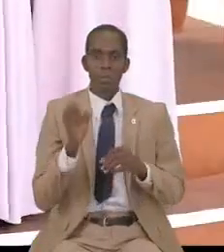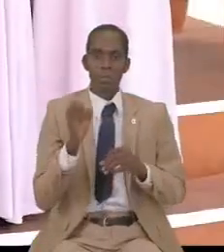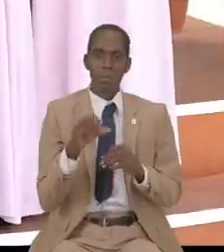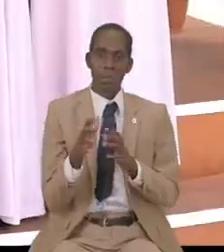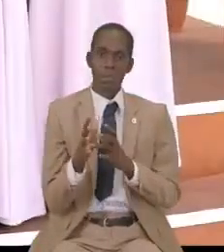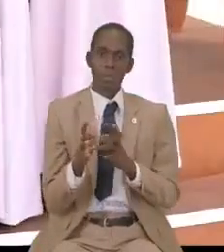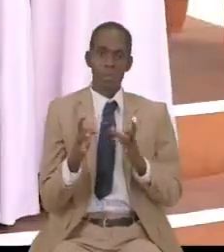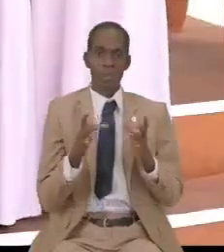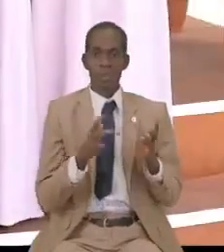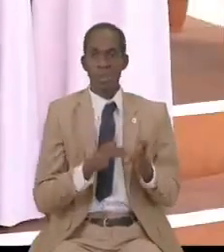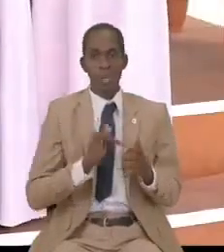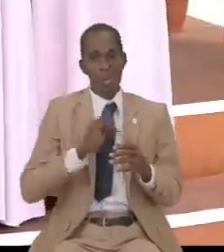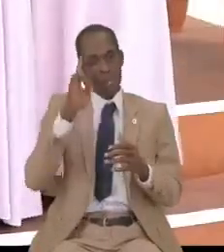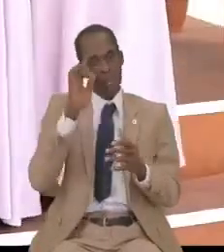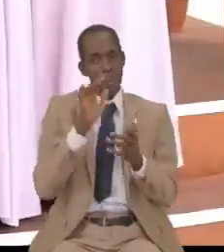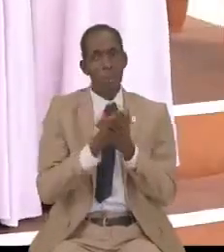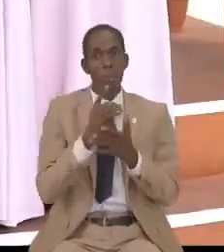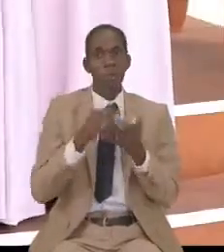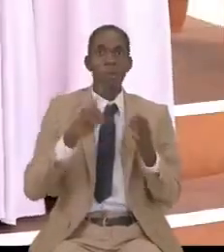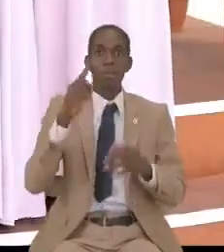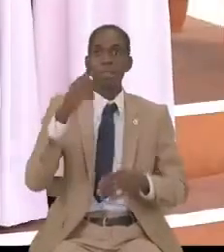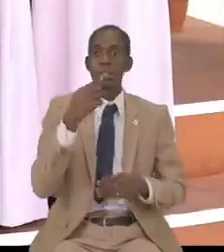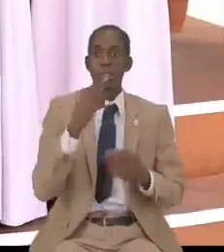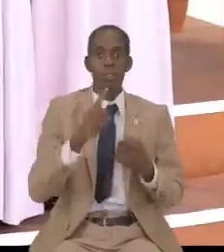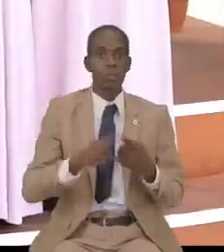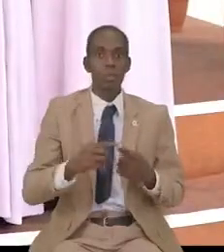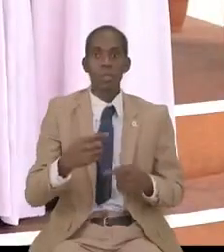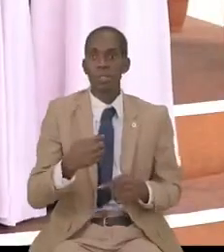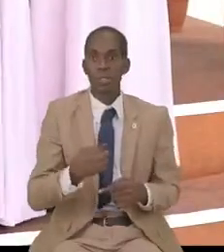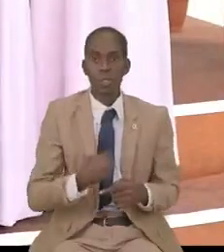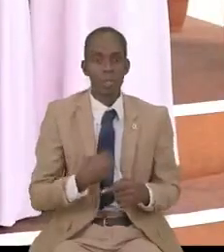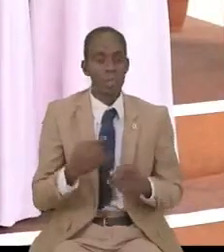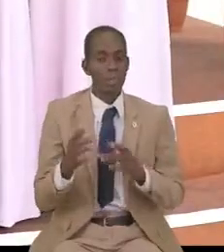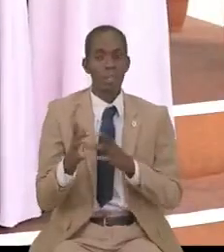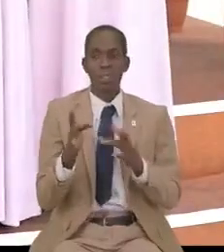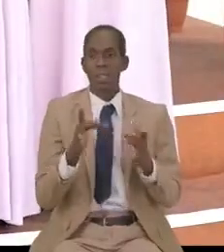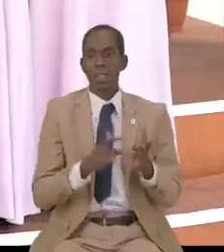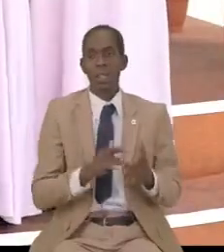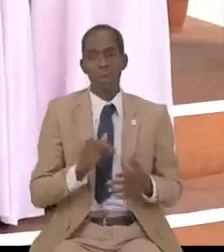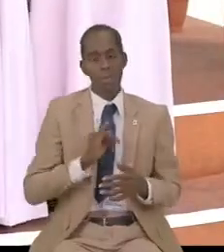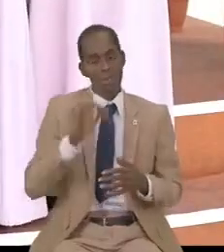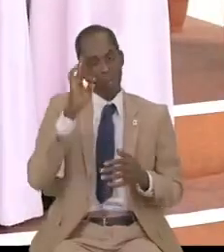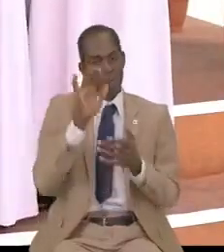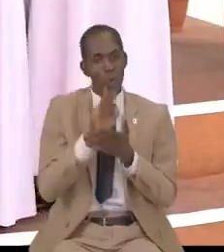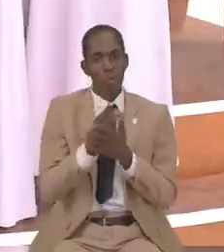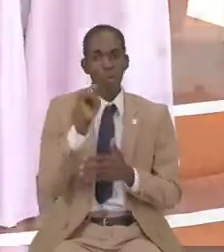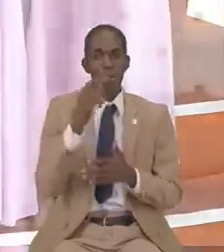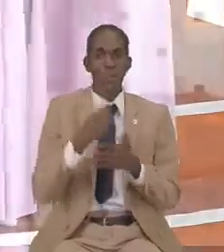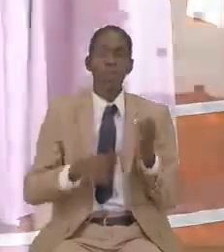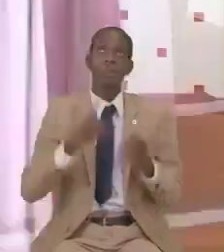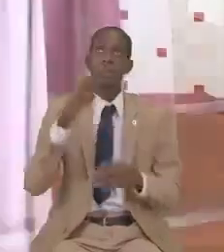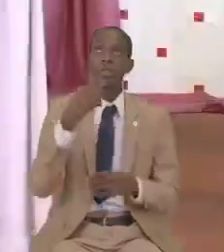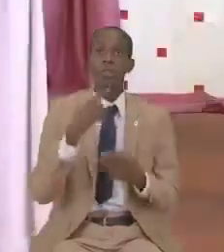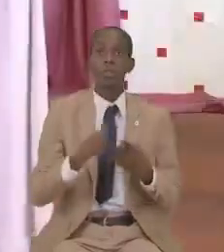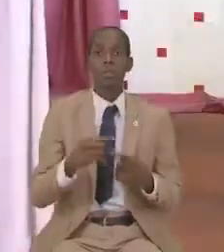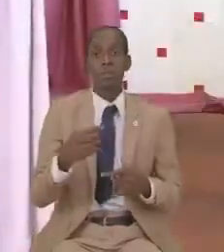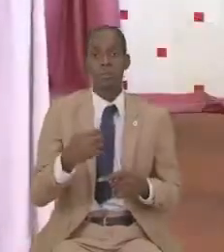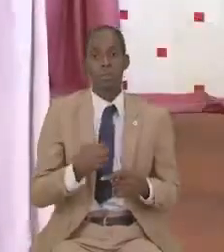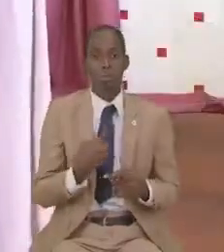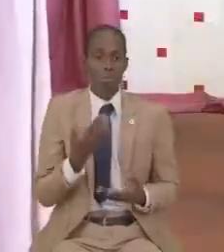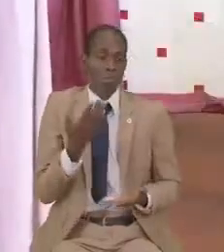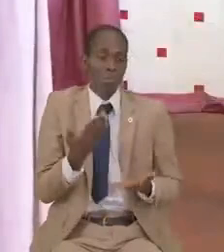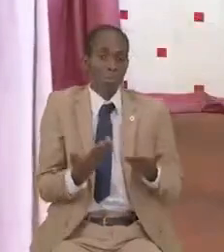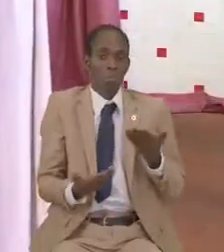what you said to me, Jesus. I believe what you said to me, Jesus. I believe what you said to me.